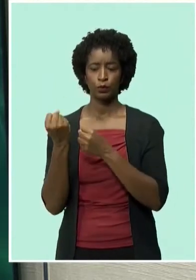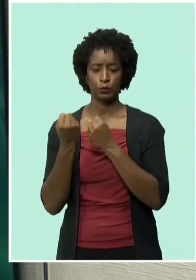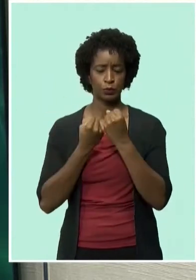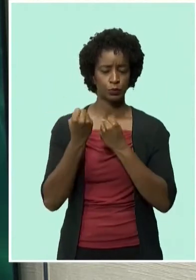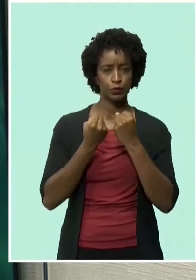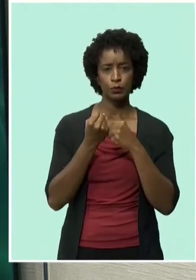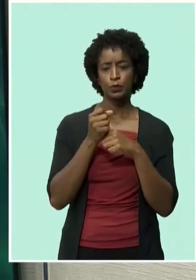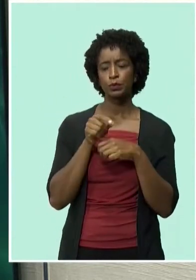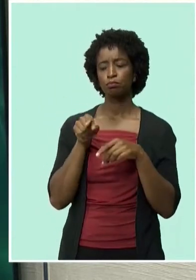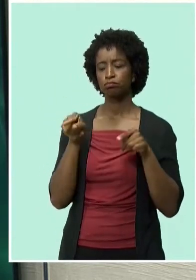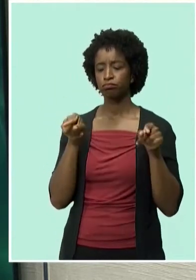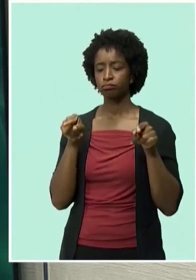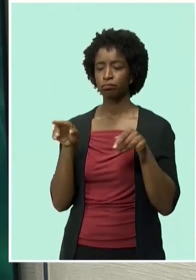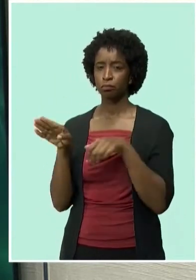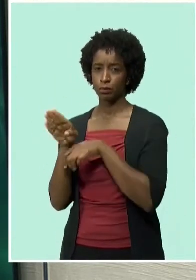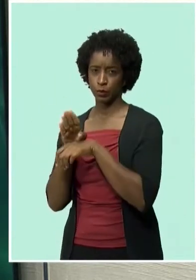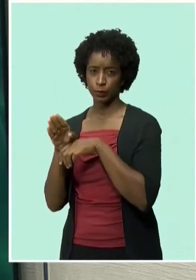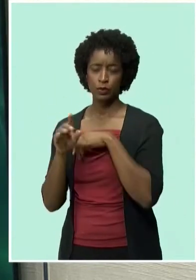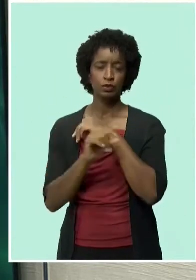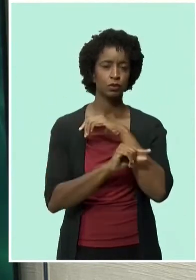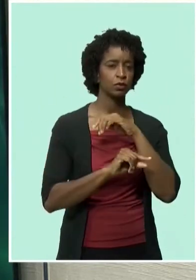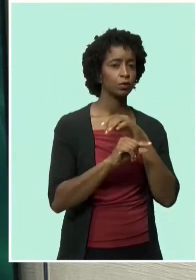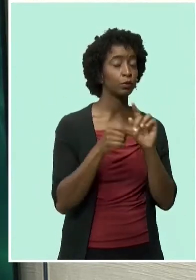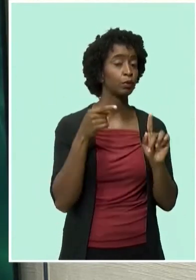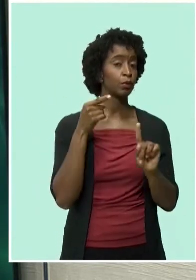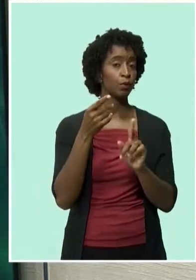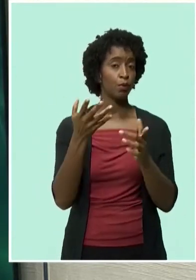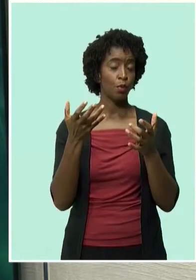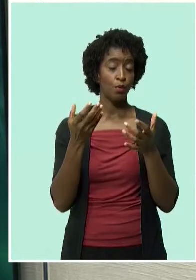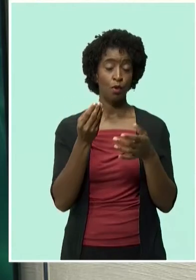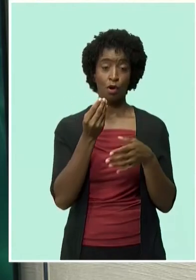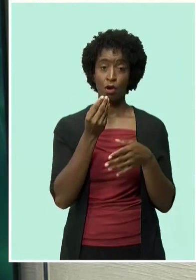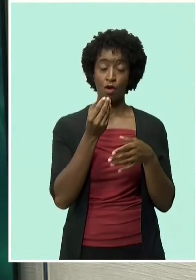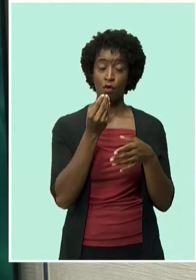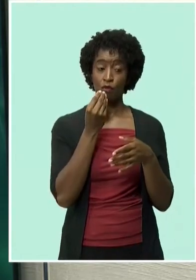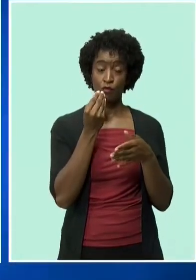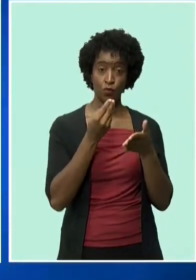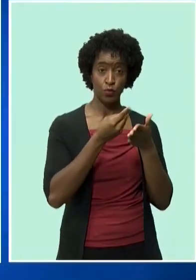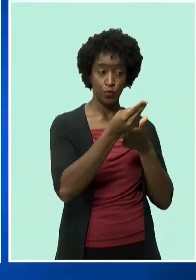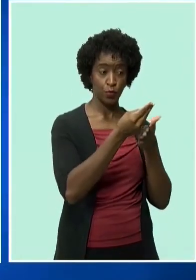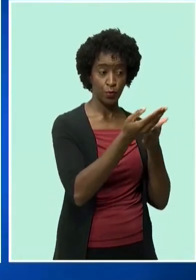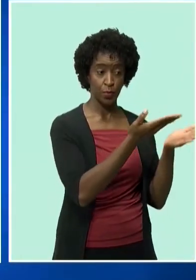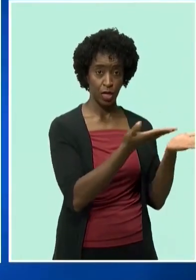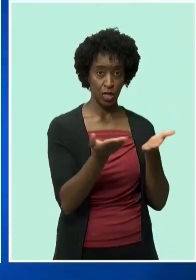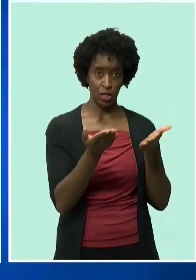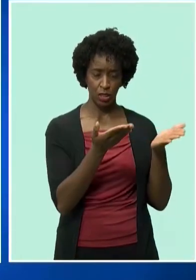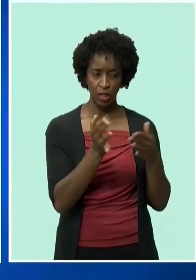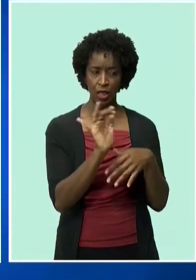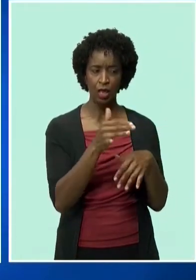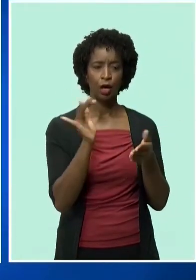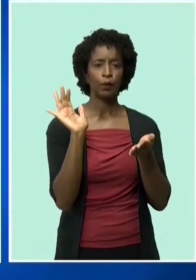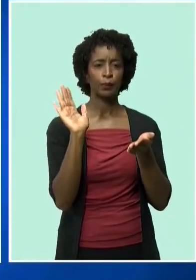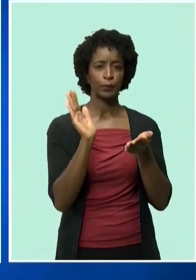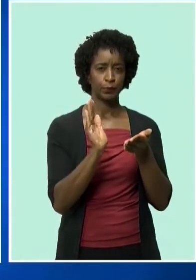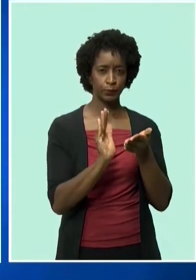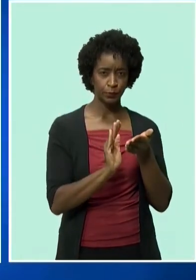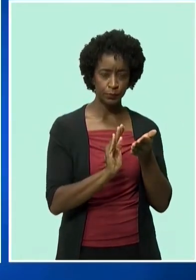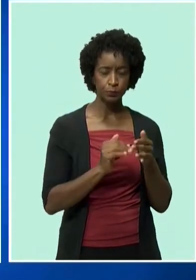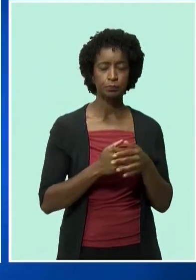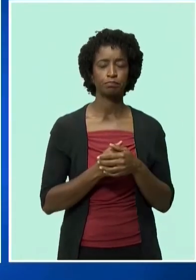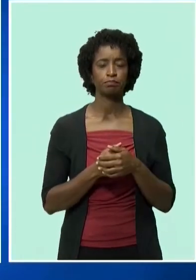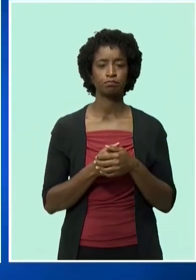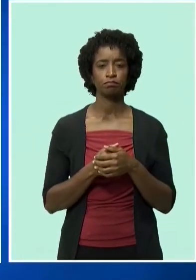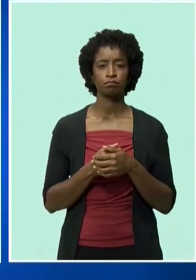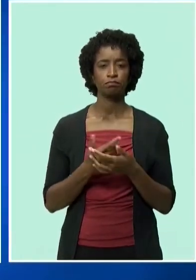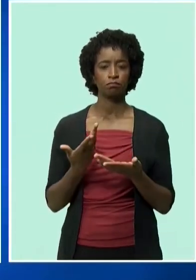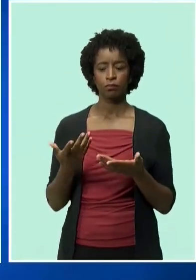government's plans to reduce the food import bill by 2025. We sat down to Guyana. I